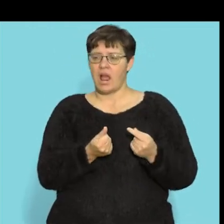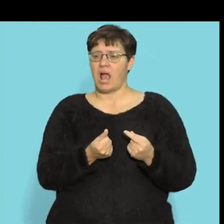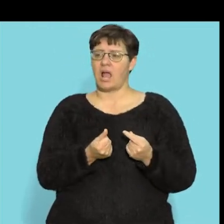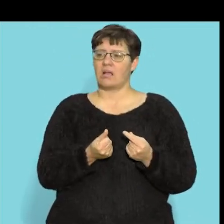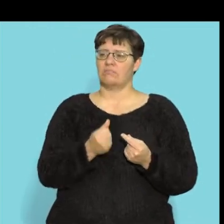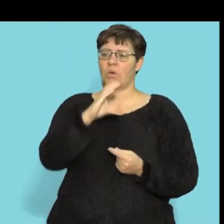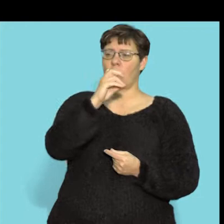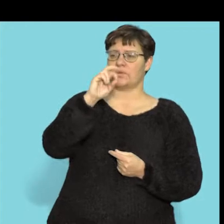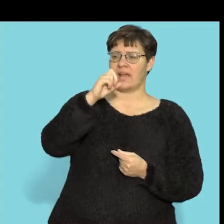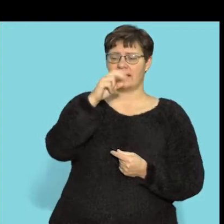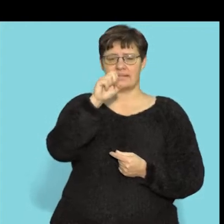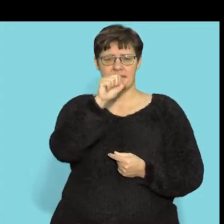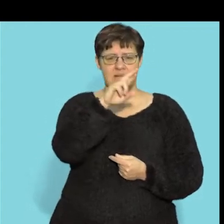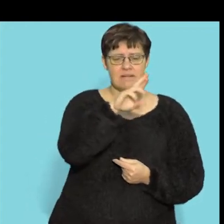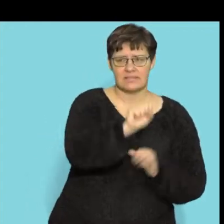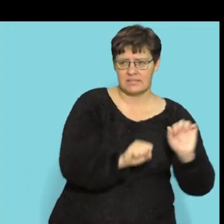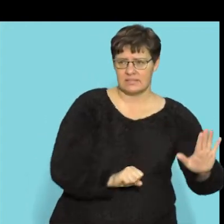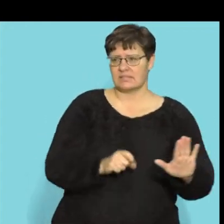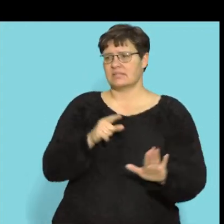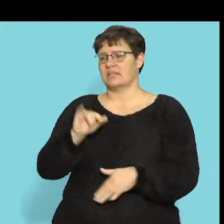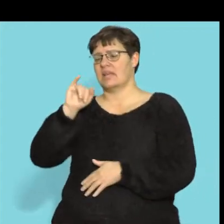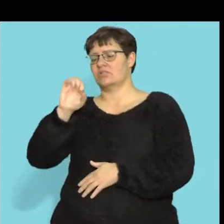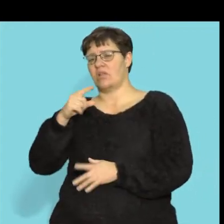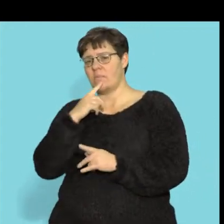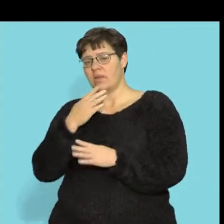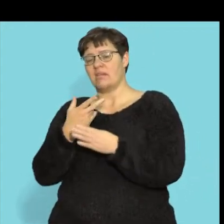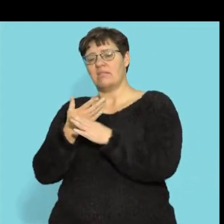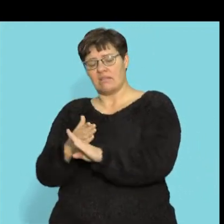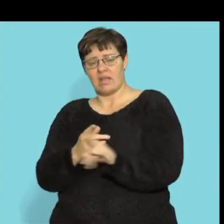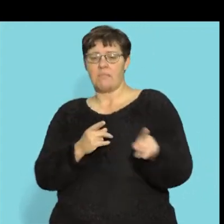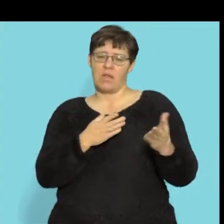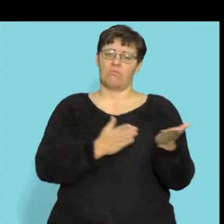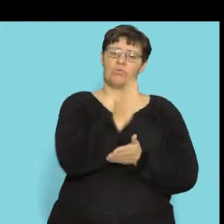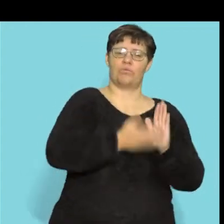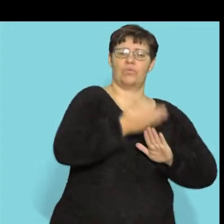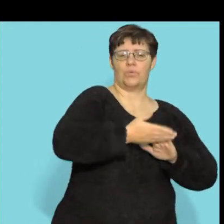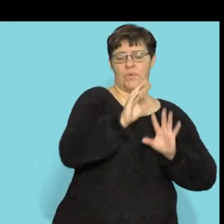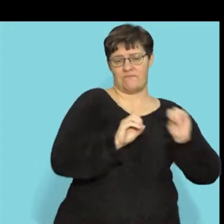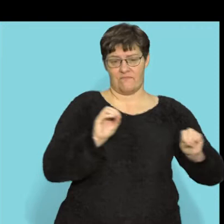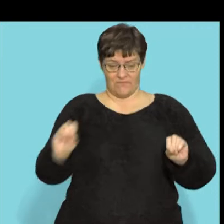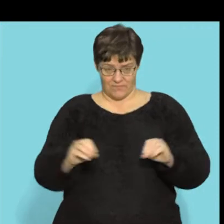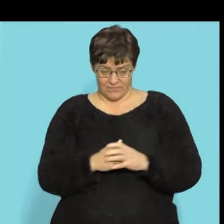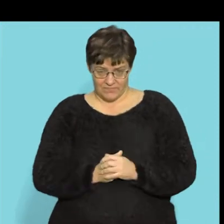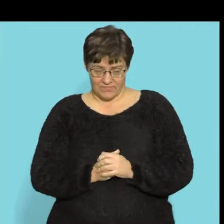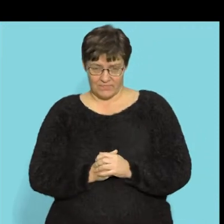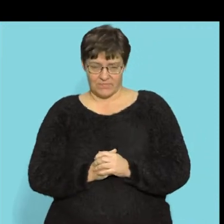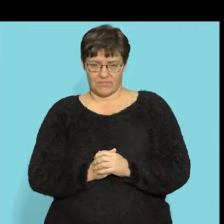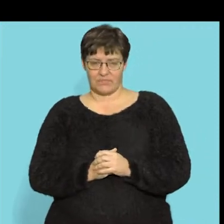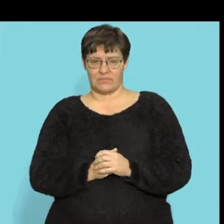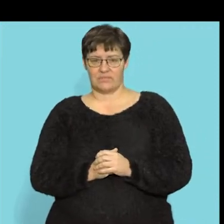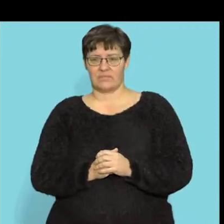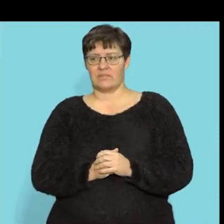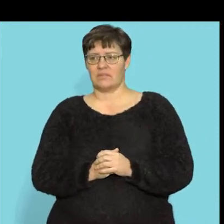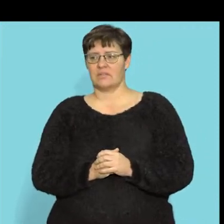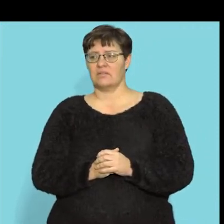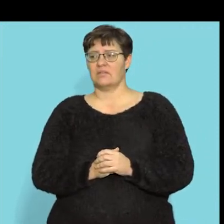properties are concerned. We are able to classify or identify examples of conductors as well as insulators. We